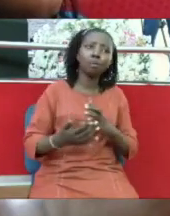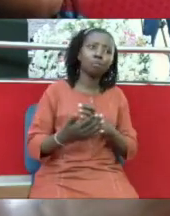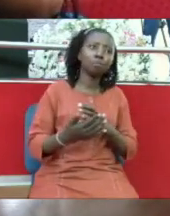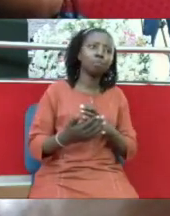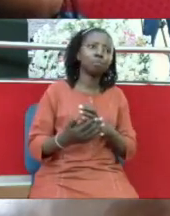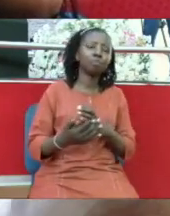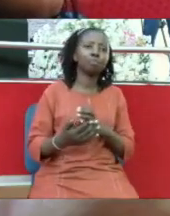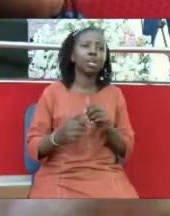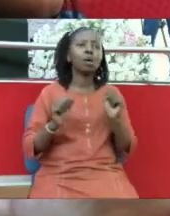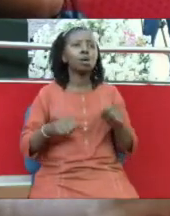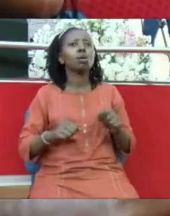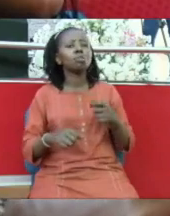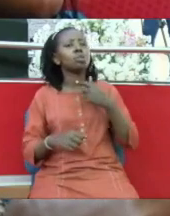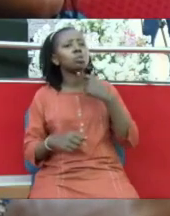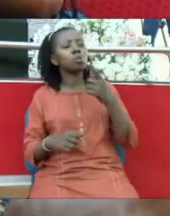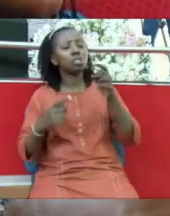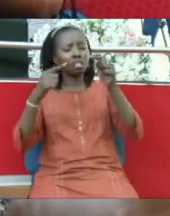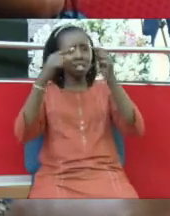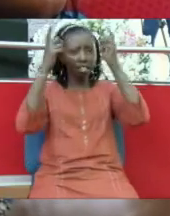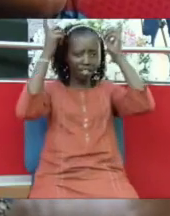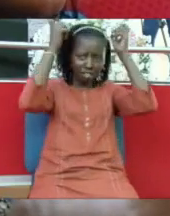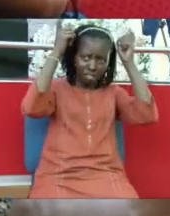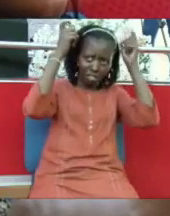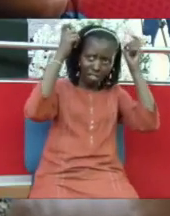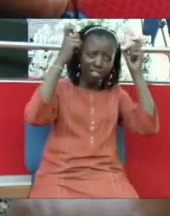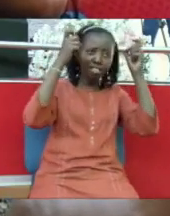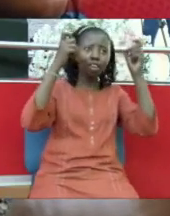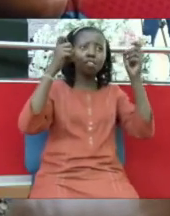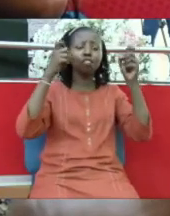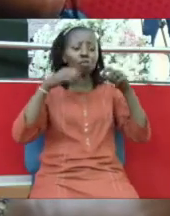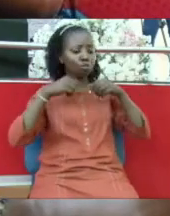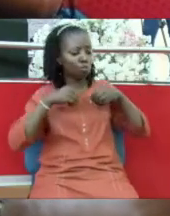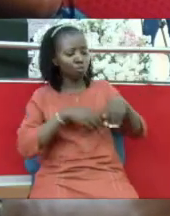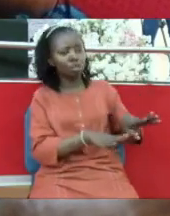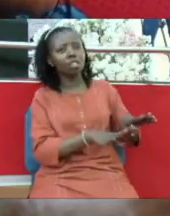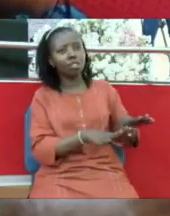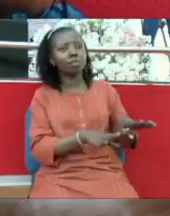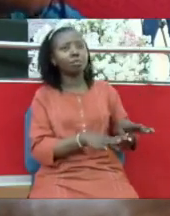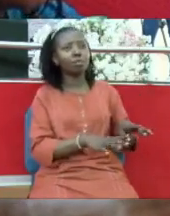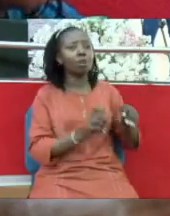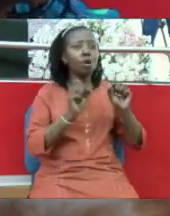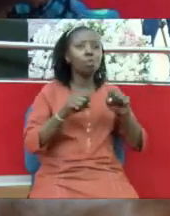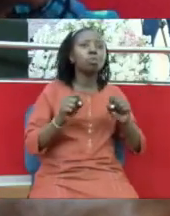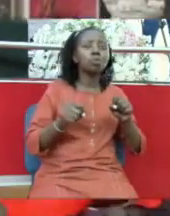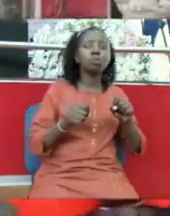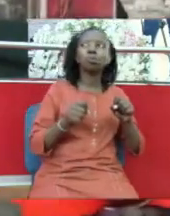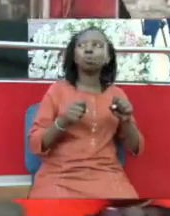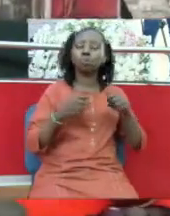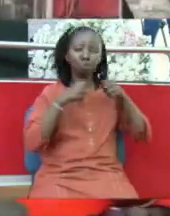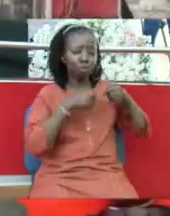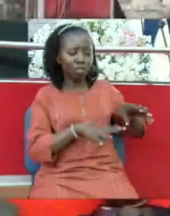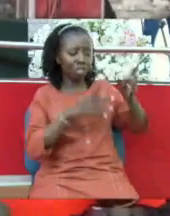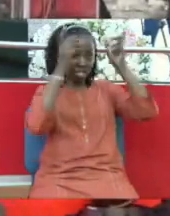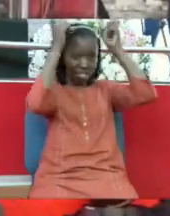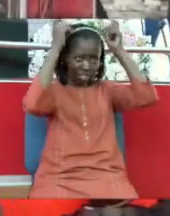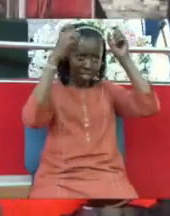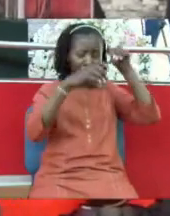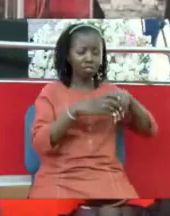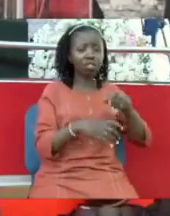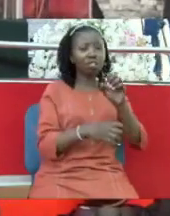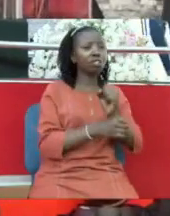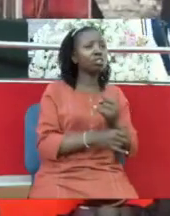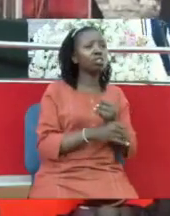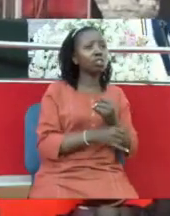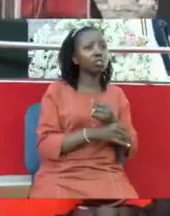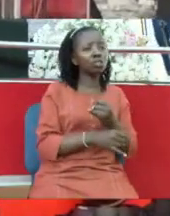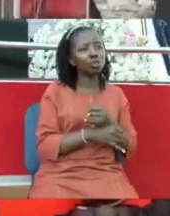We can tell the devil off our families. We can command the devil off our jobs. We can command the devil